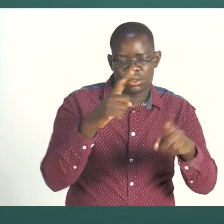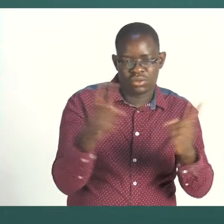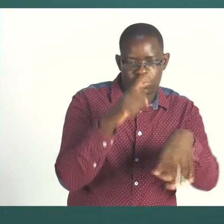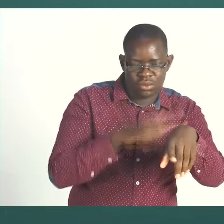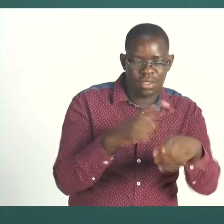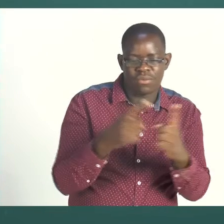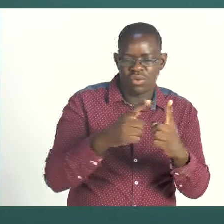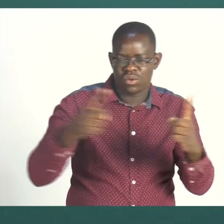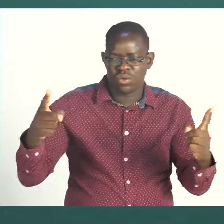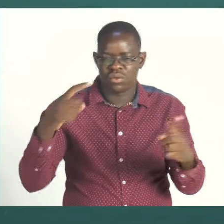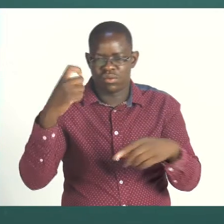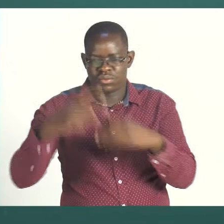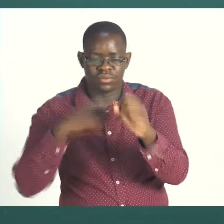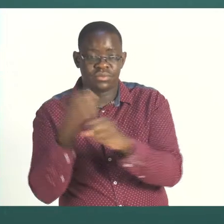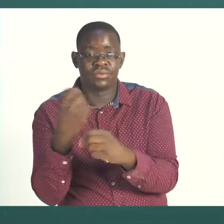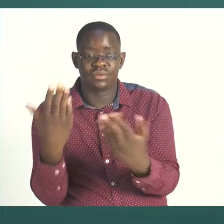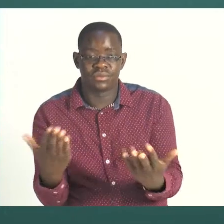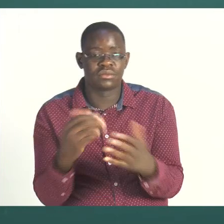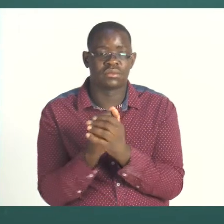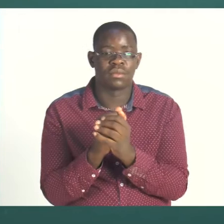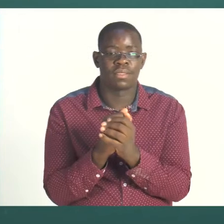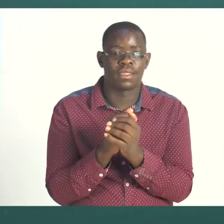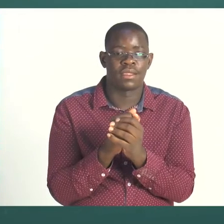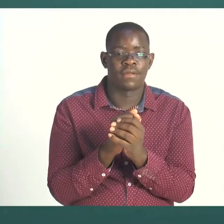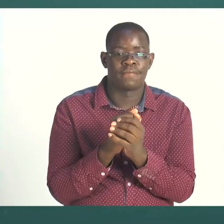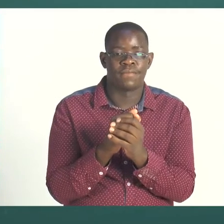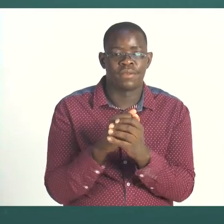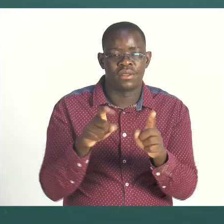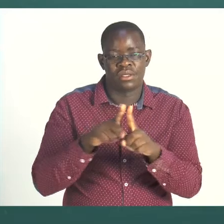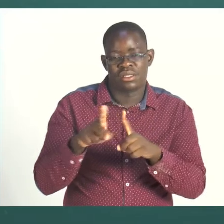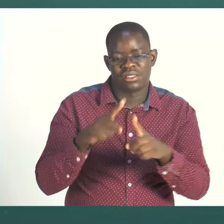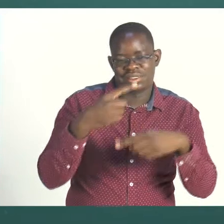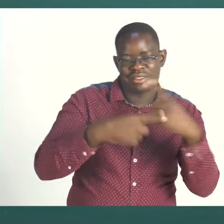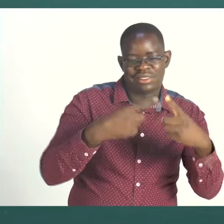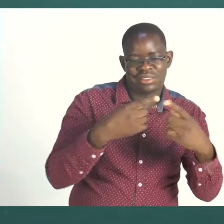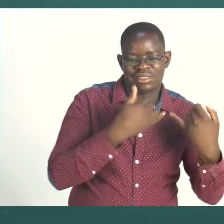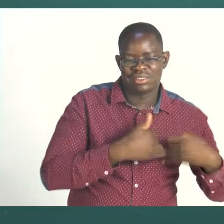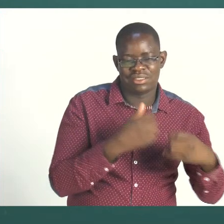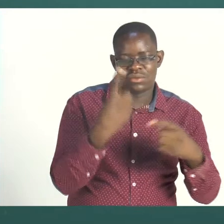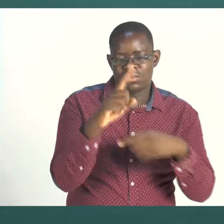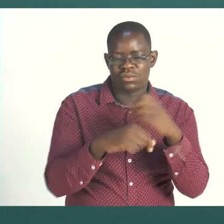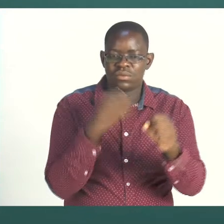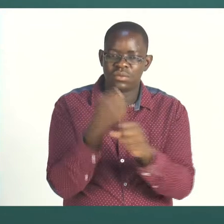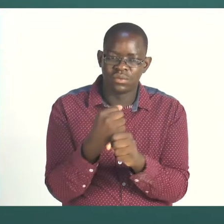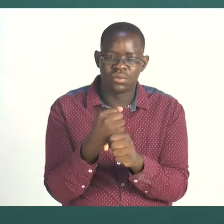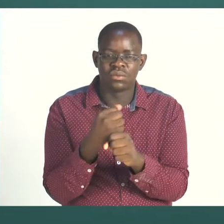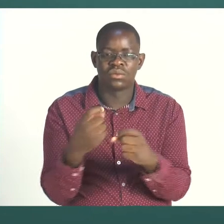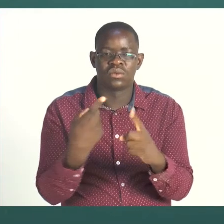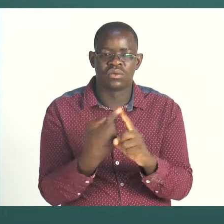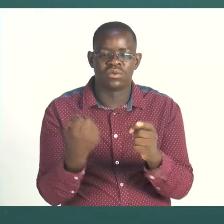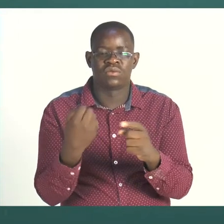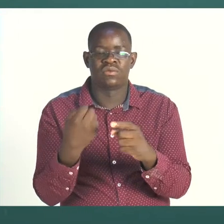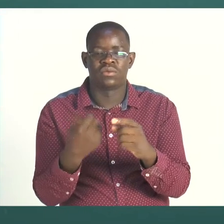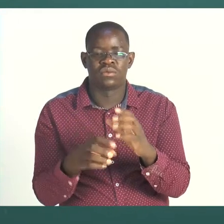means it grows for more than a season. Annual grasses complete their life cycle within 1 year, and they grow from